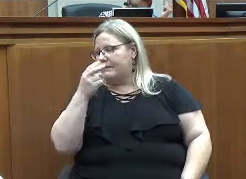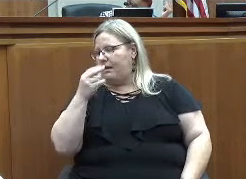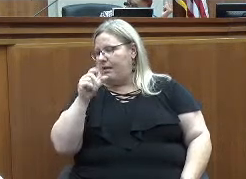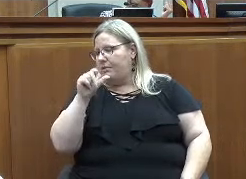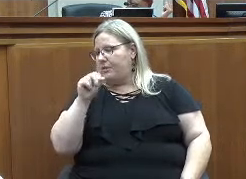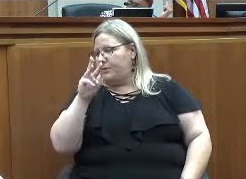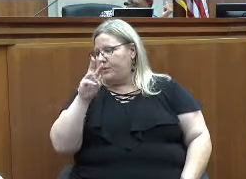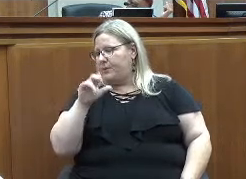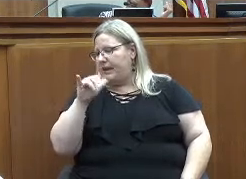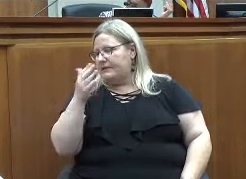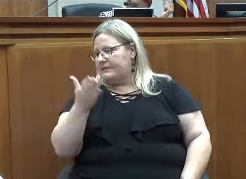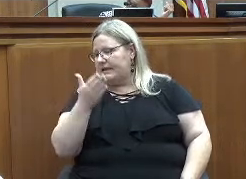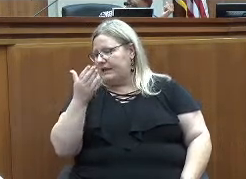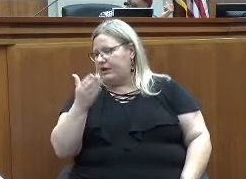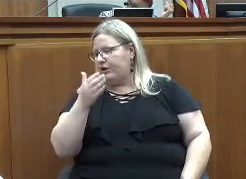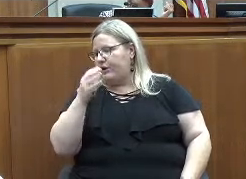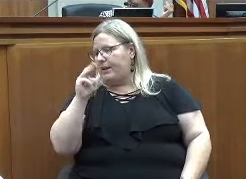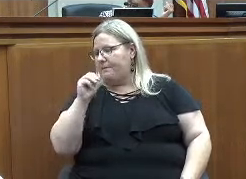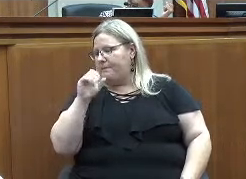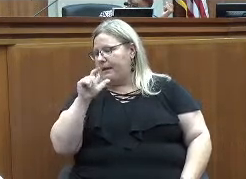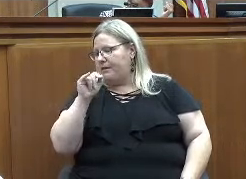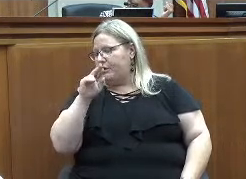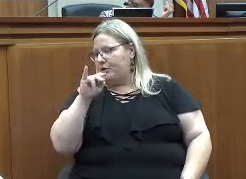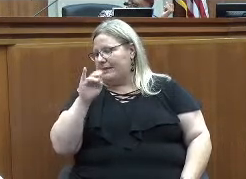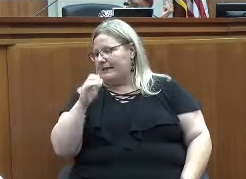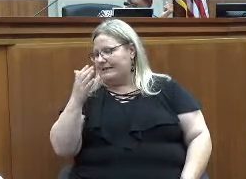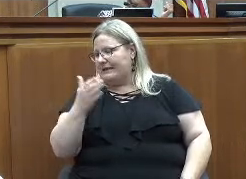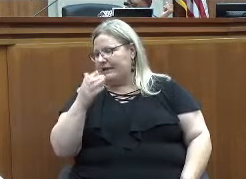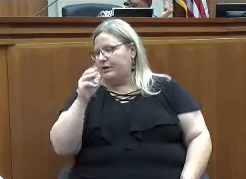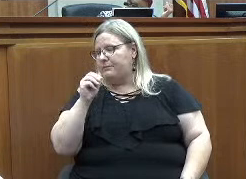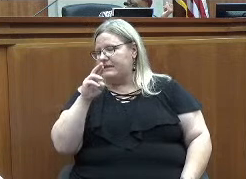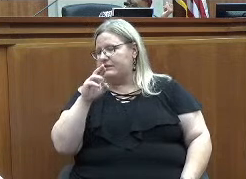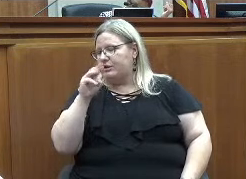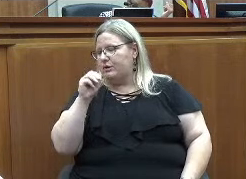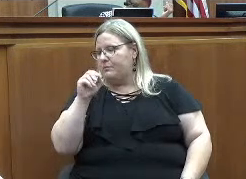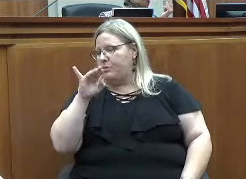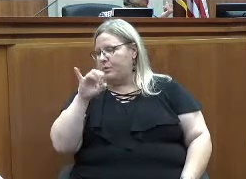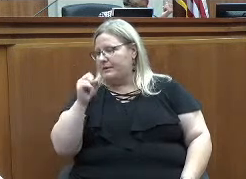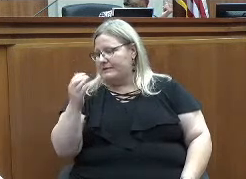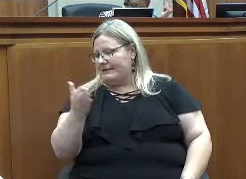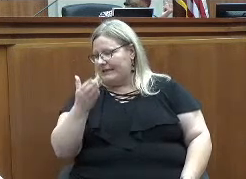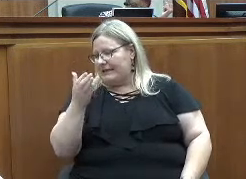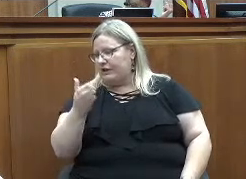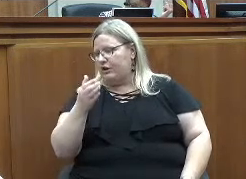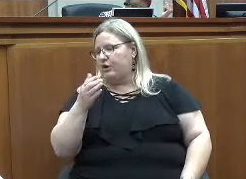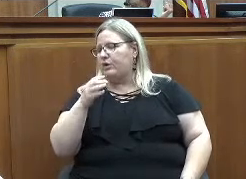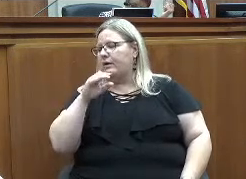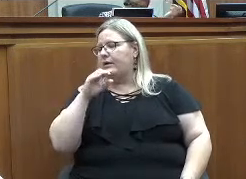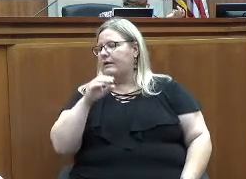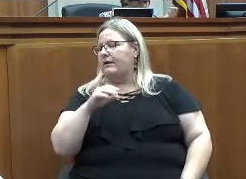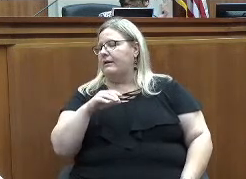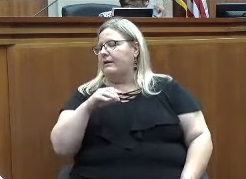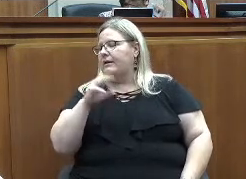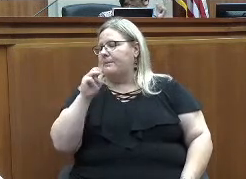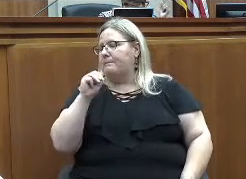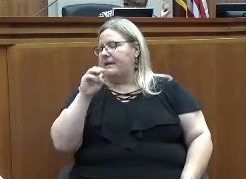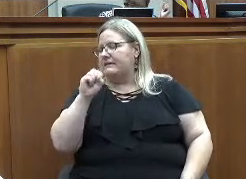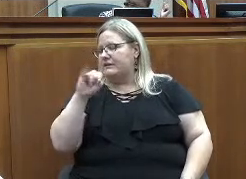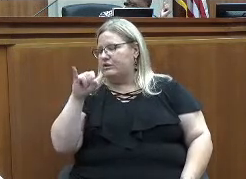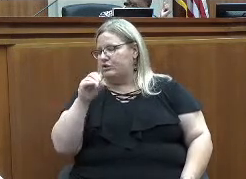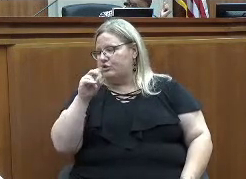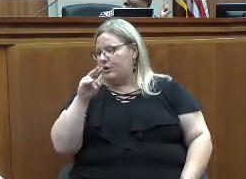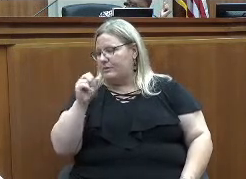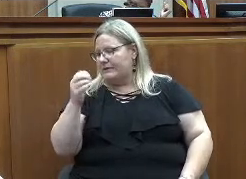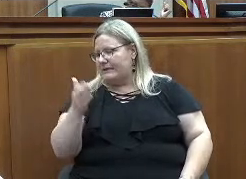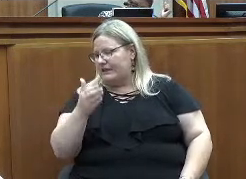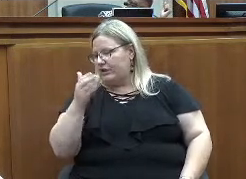Mr. Mellery is present. Mr. Morris? Here. Mr. Morris is present. Ms. Orange Jones? Here. Ms. Orange Jones is present. Mr. Rock? Here. Mr.